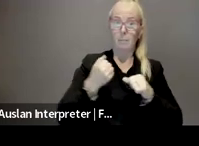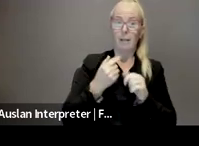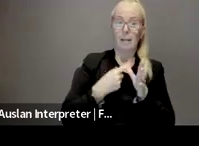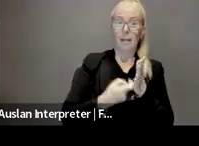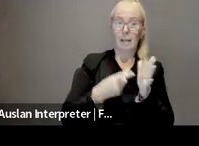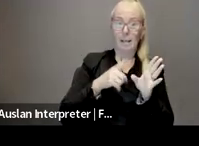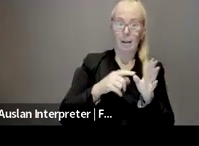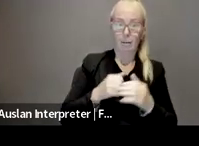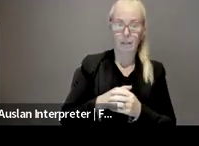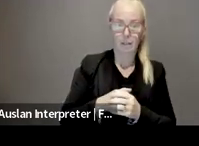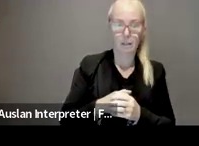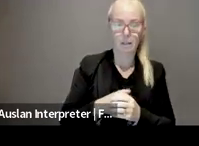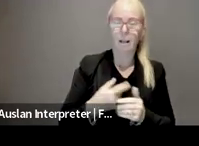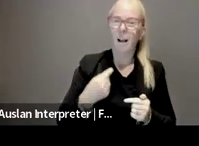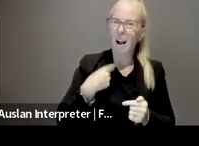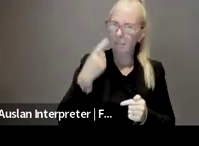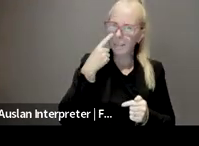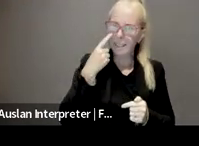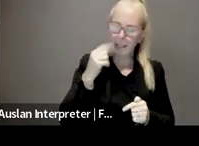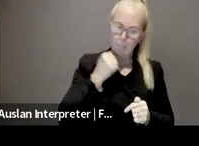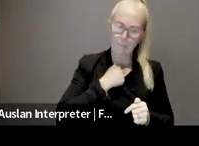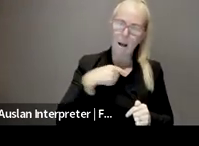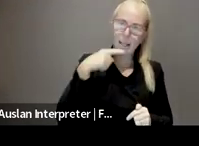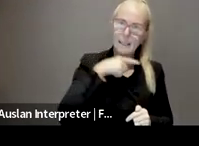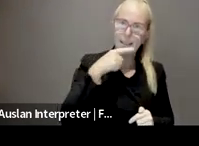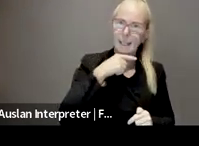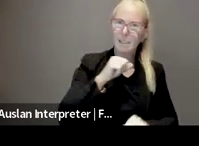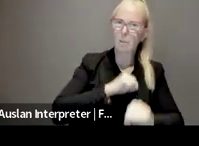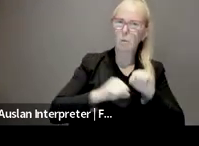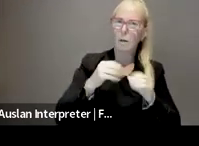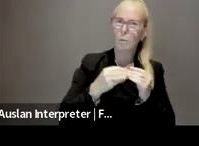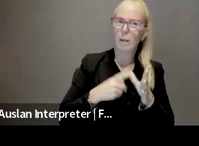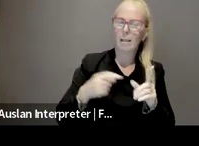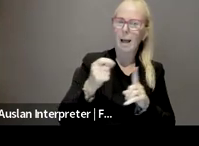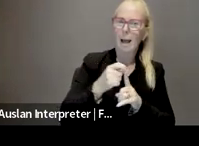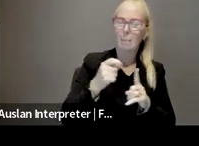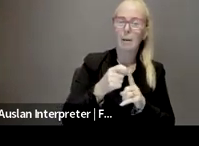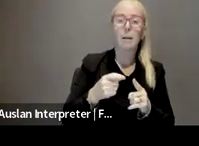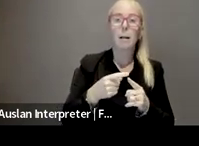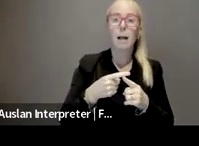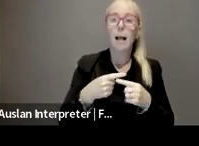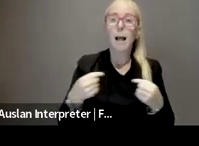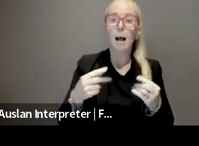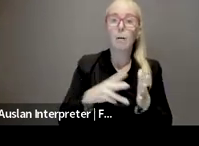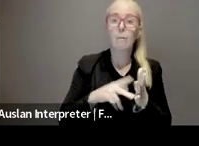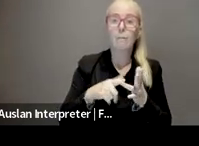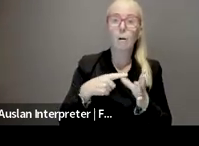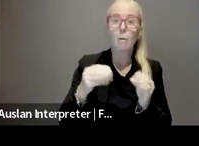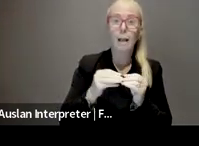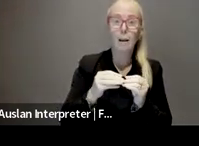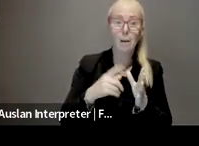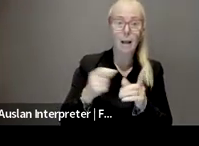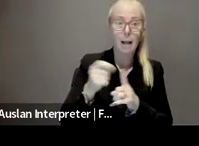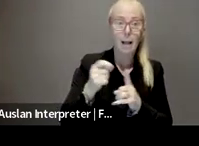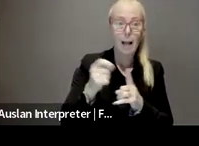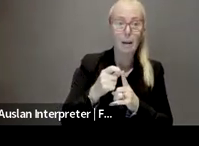seeing my own son struggle with the current market offerings. iVocab is about reinventing the AAC paradigm by providing a highly